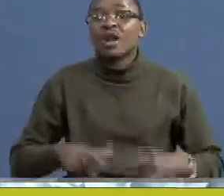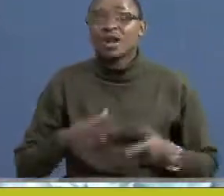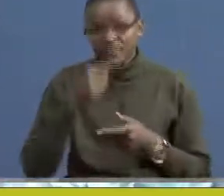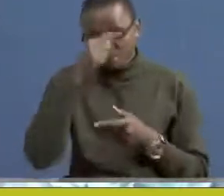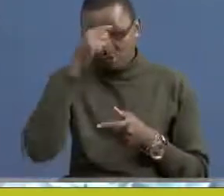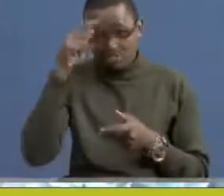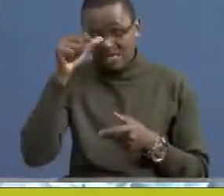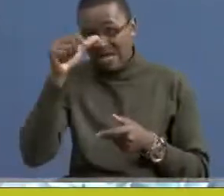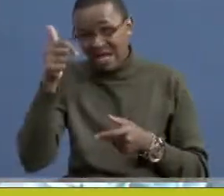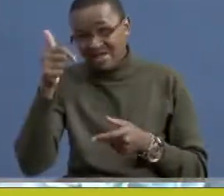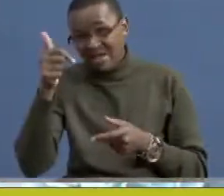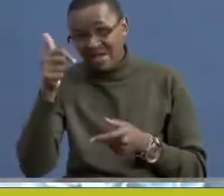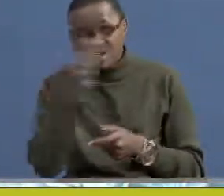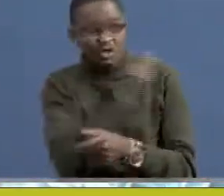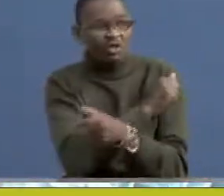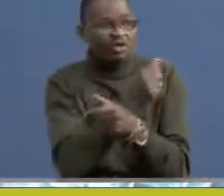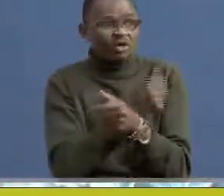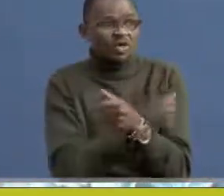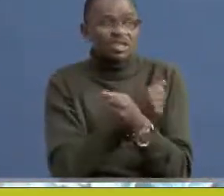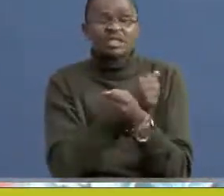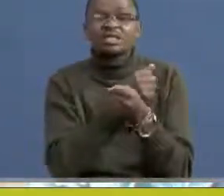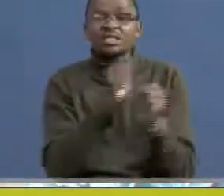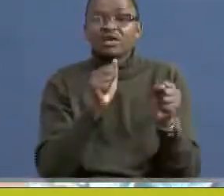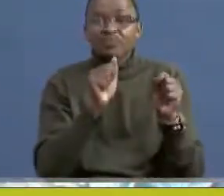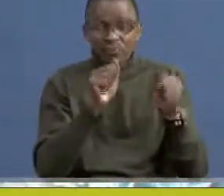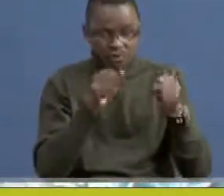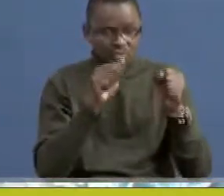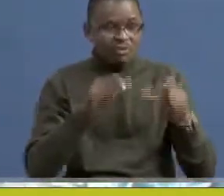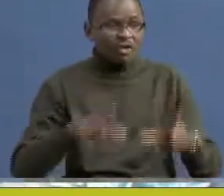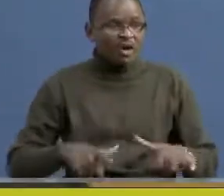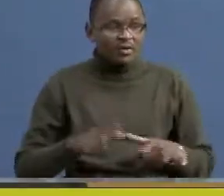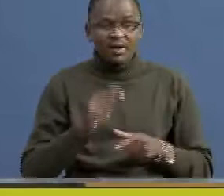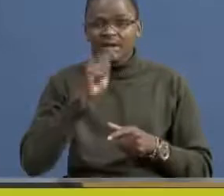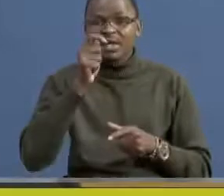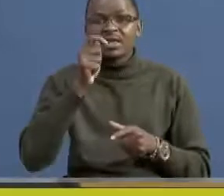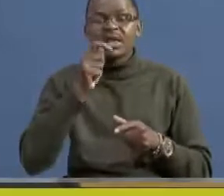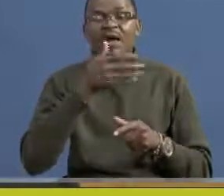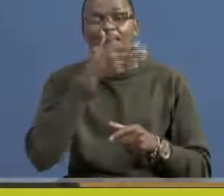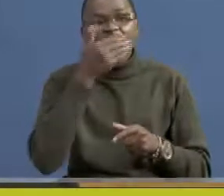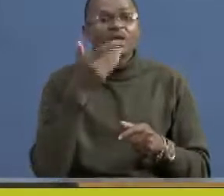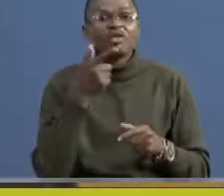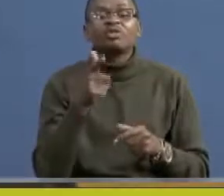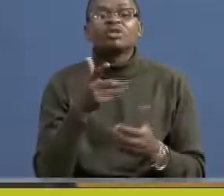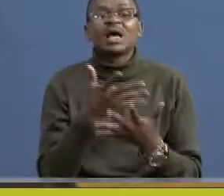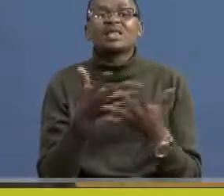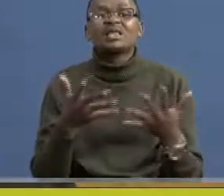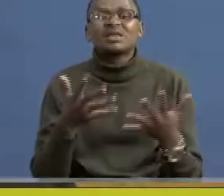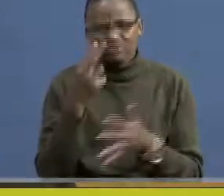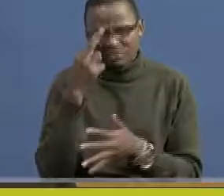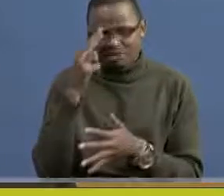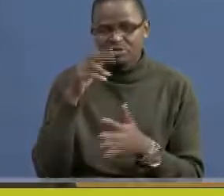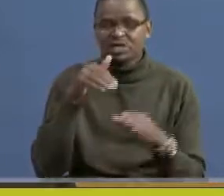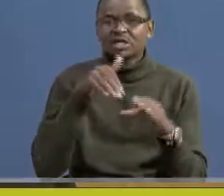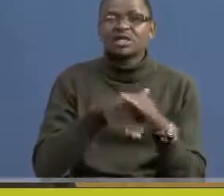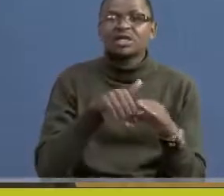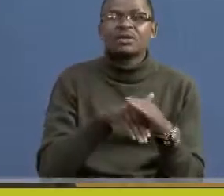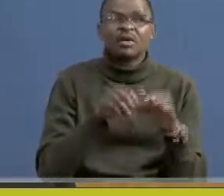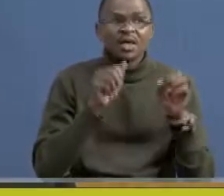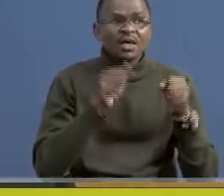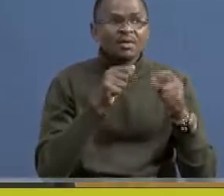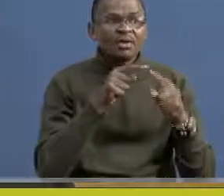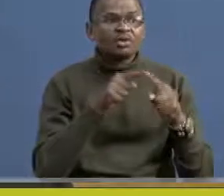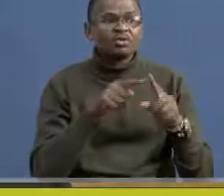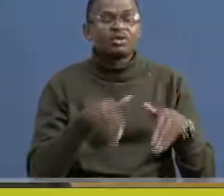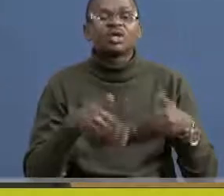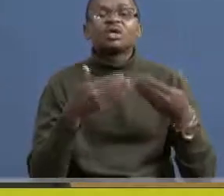other jurisdictions it's claimed that can save lives, mm-hmm. and make Kenya better. I think those are issues that we are looking into, and we'll be able to